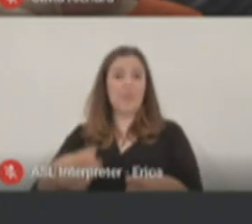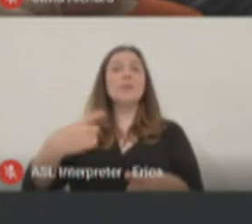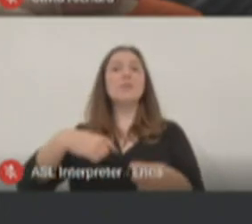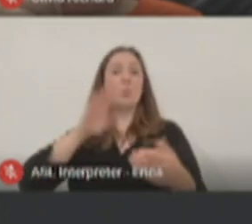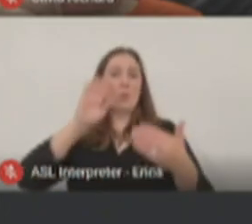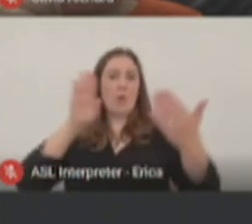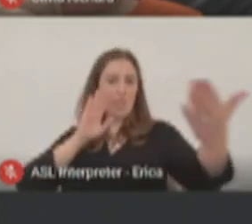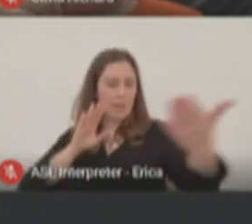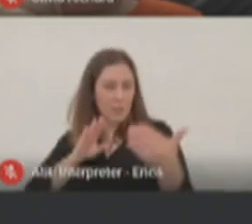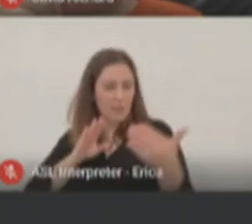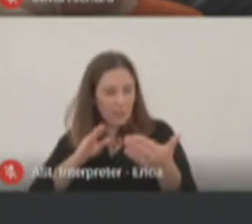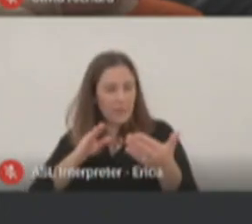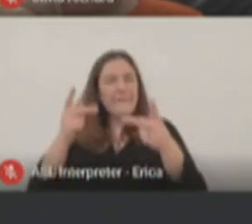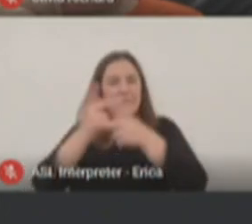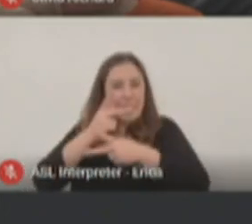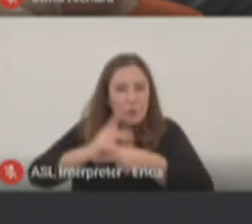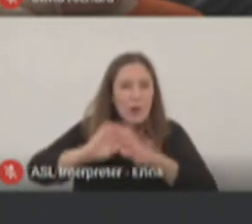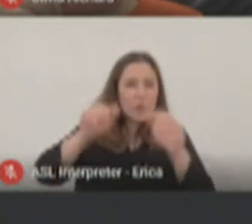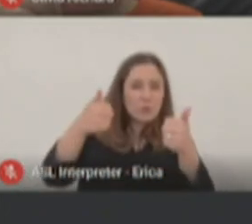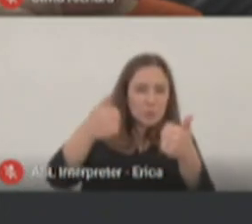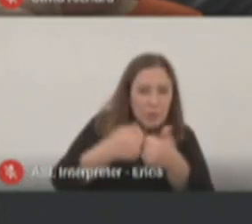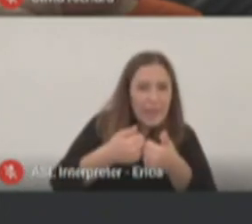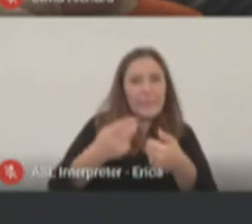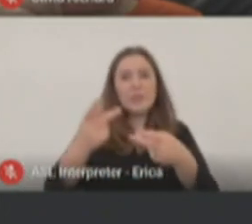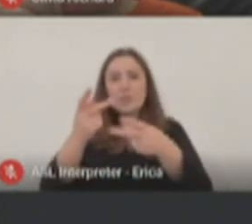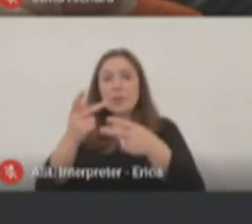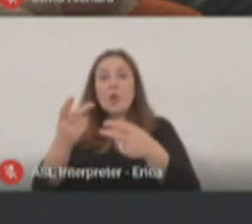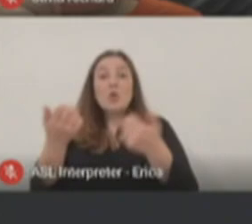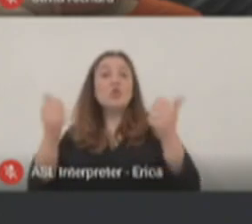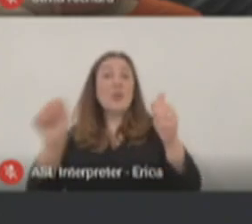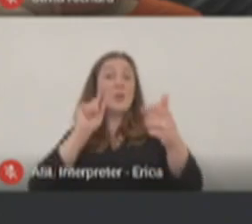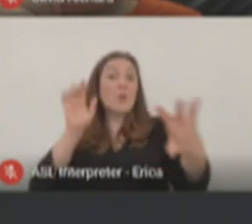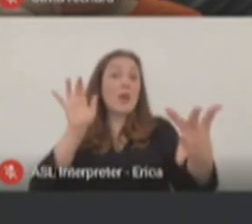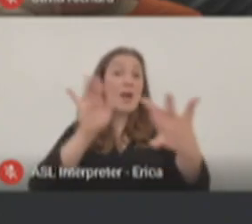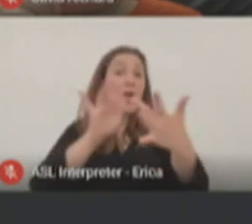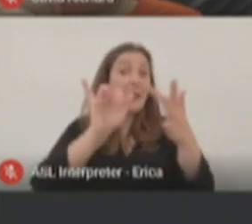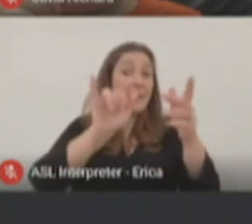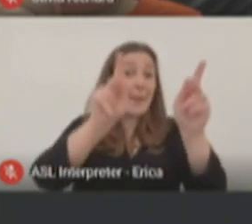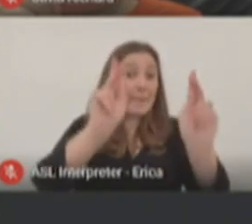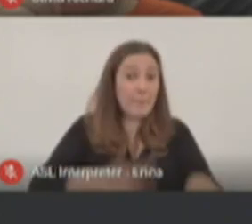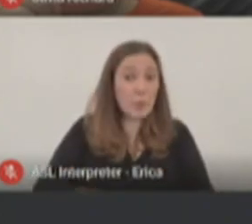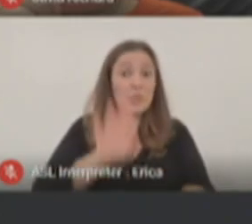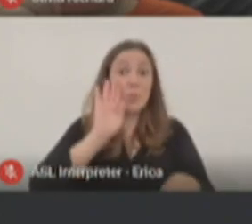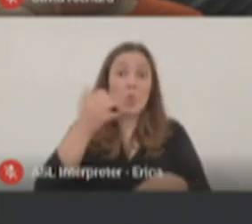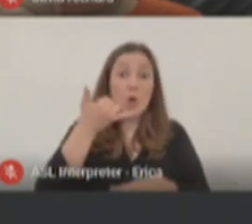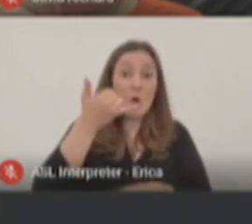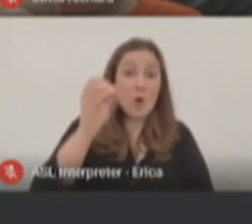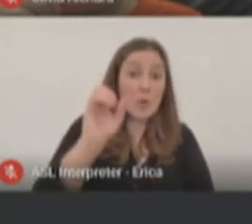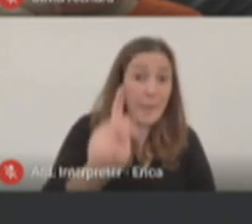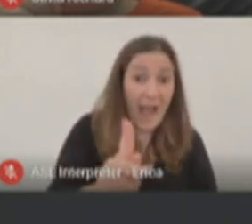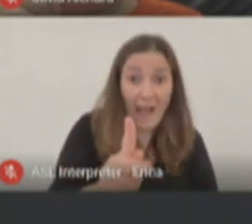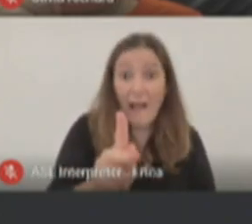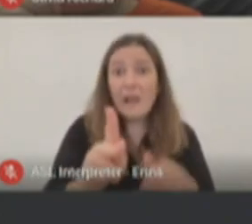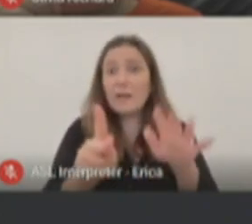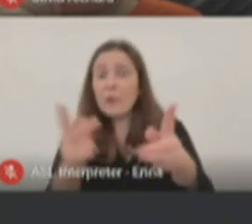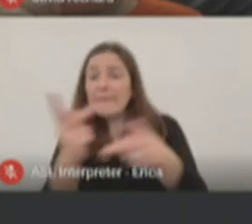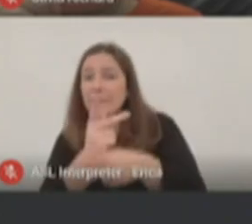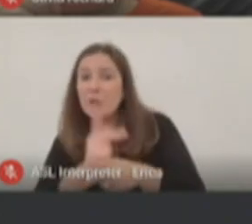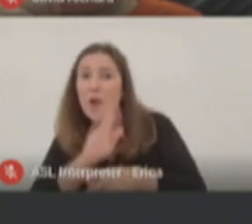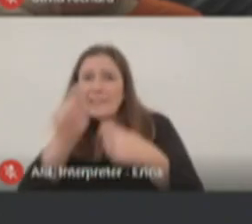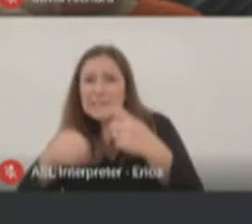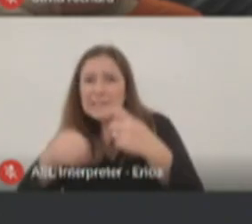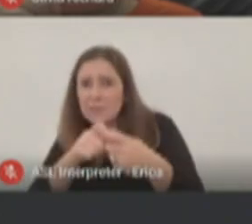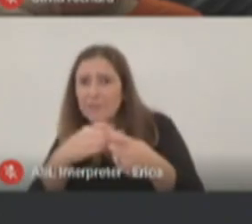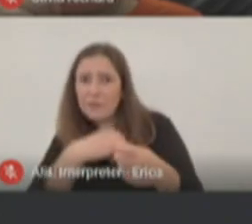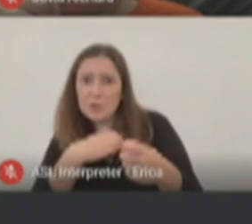figure out what the challenge is, we try to connect back with the individual who made the complaint to figure out what the concern might be. So that